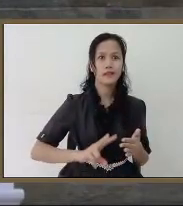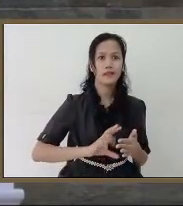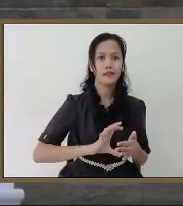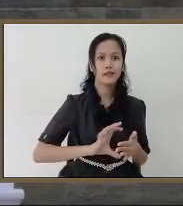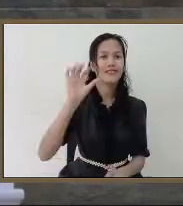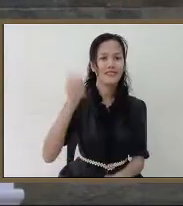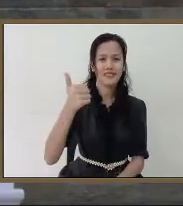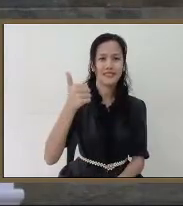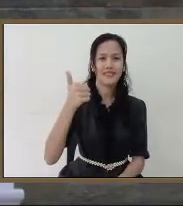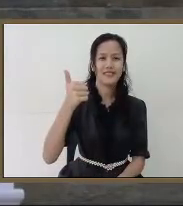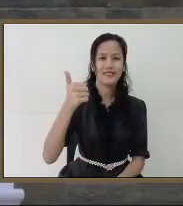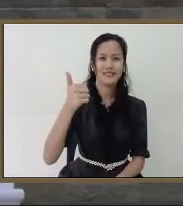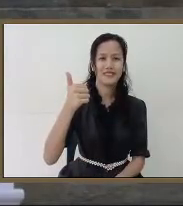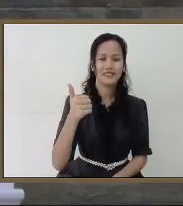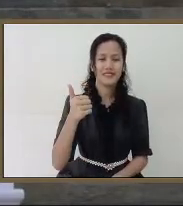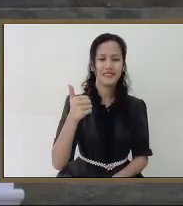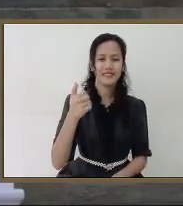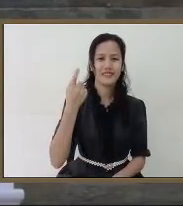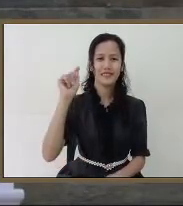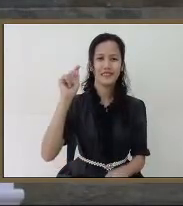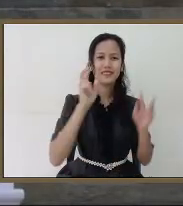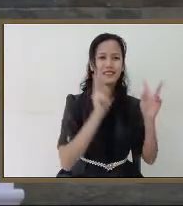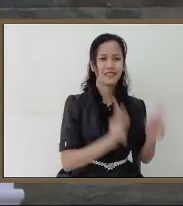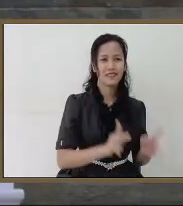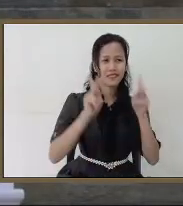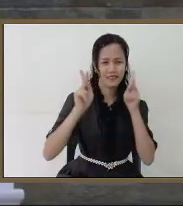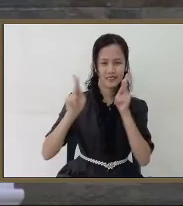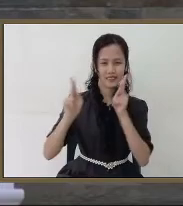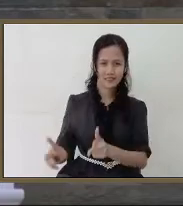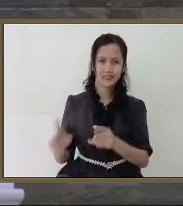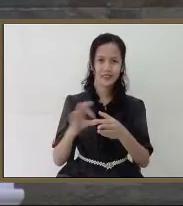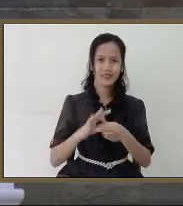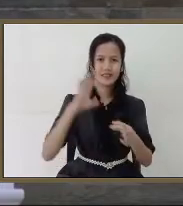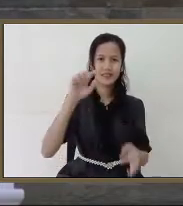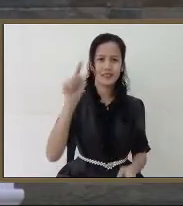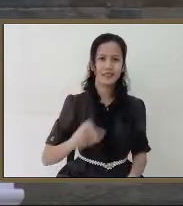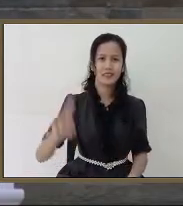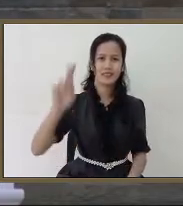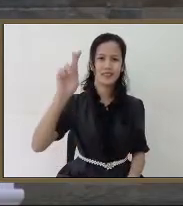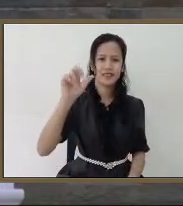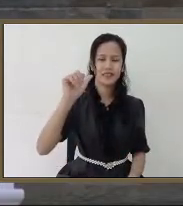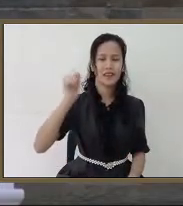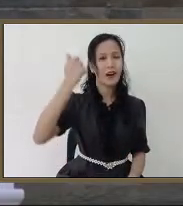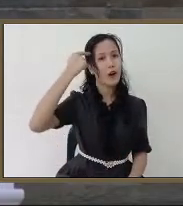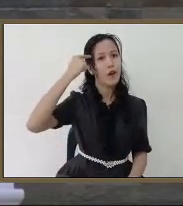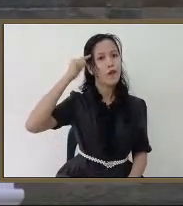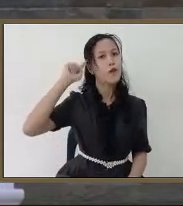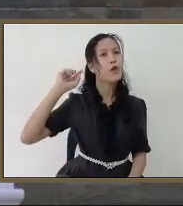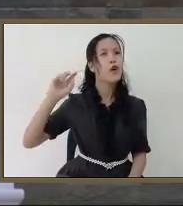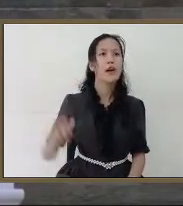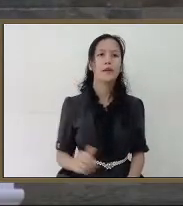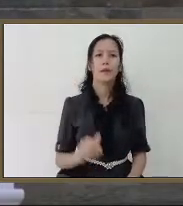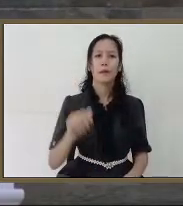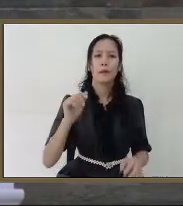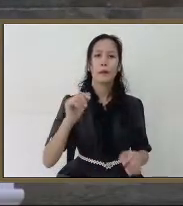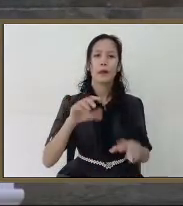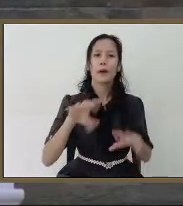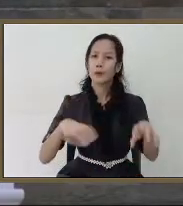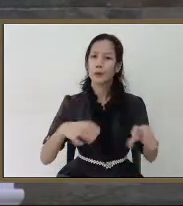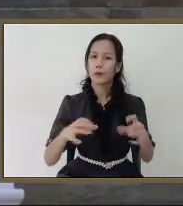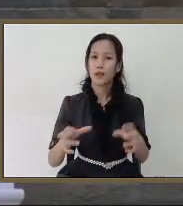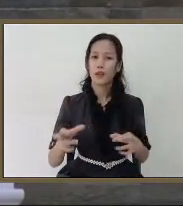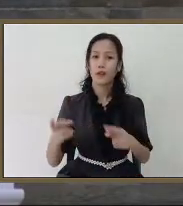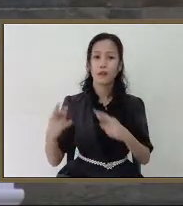all about the preparation of Ezra for the task. Okay? The preparation of